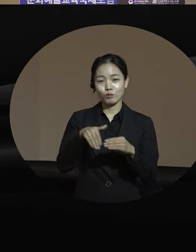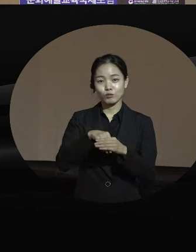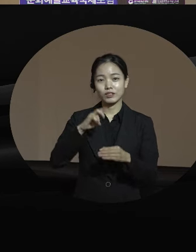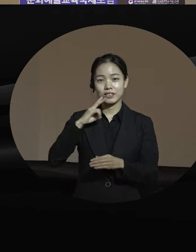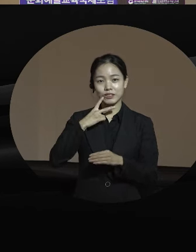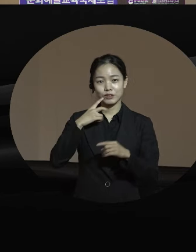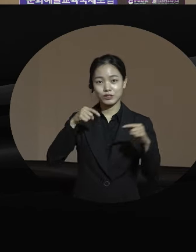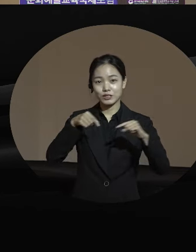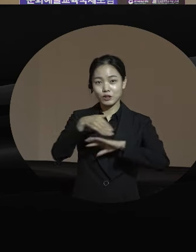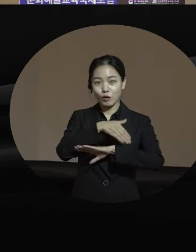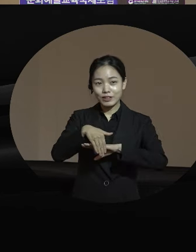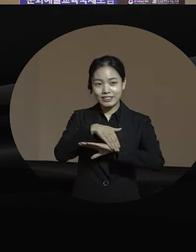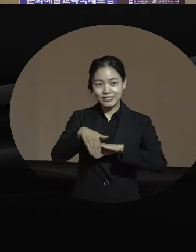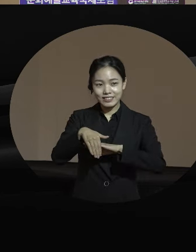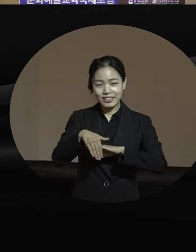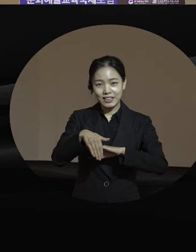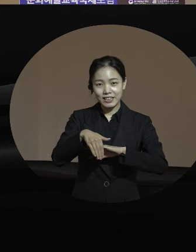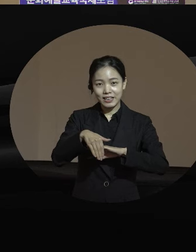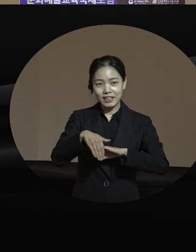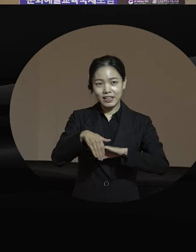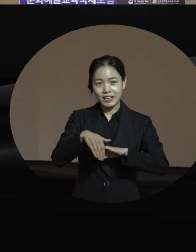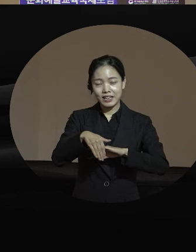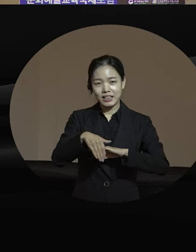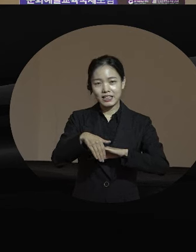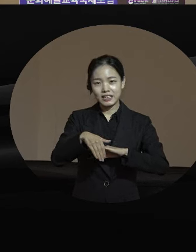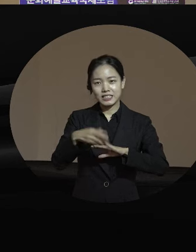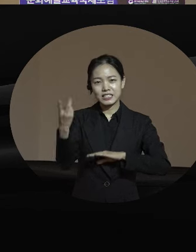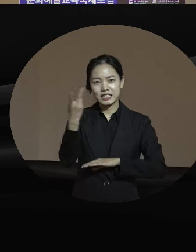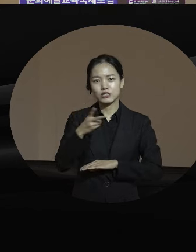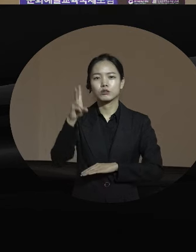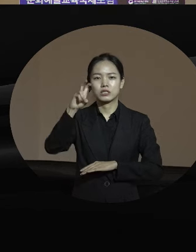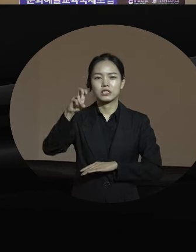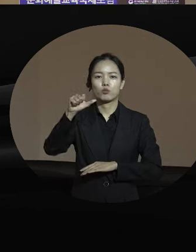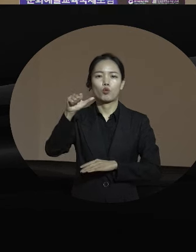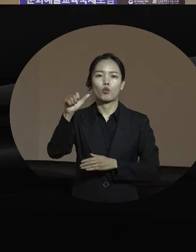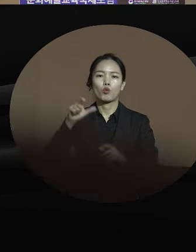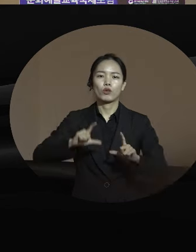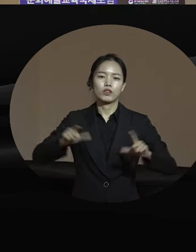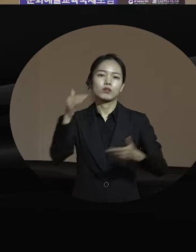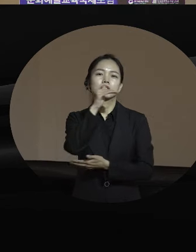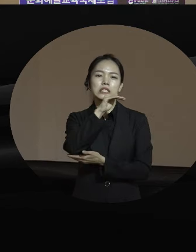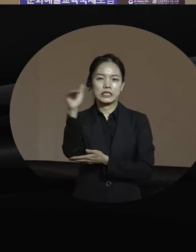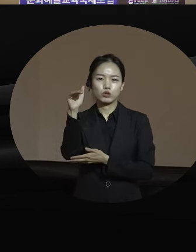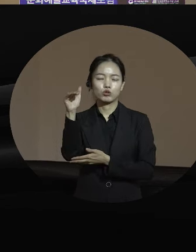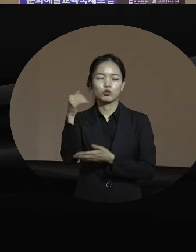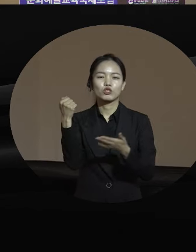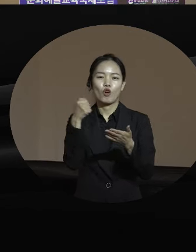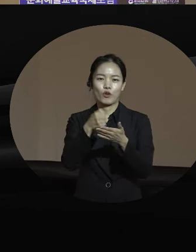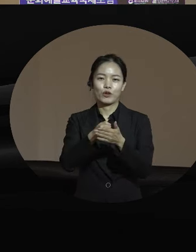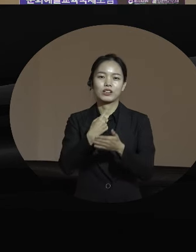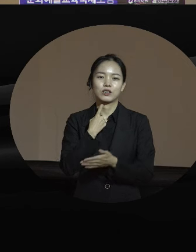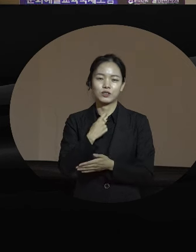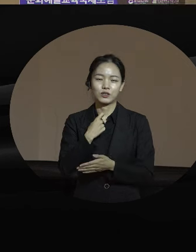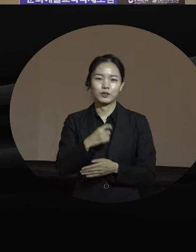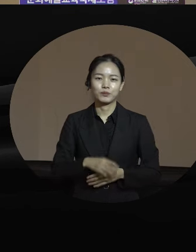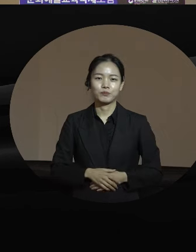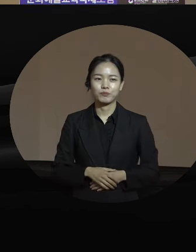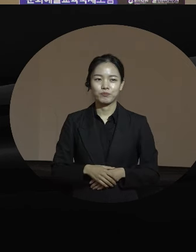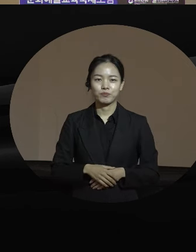to 2025. The importance of arts and cultural education is enshrined in the